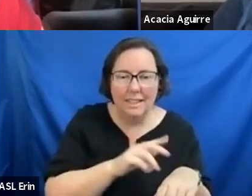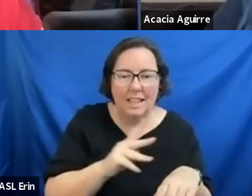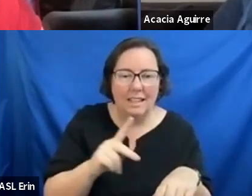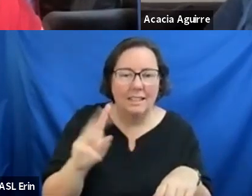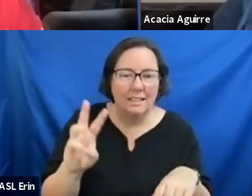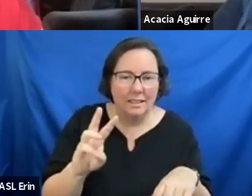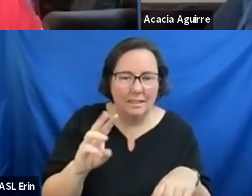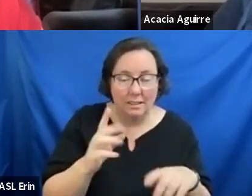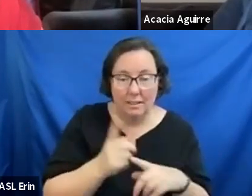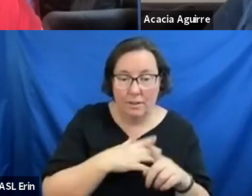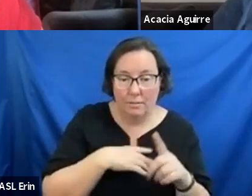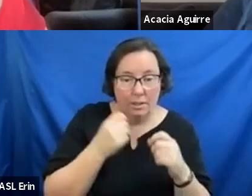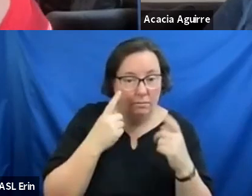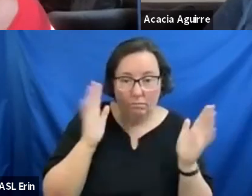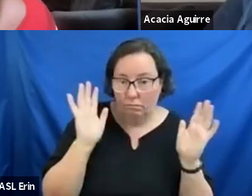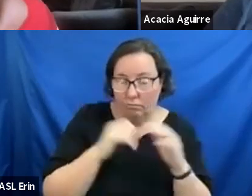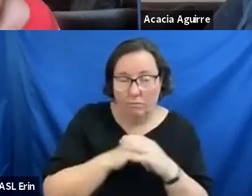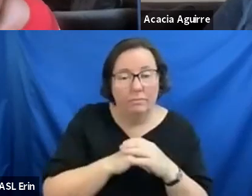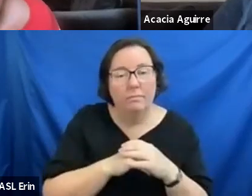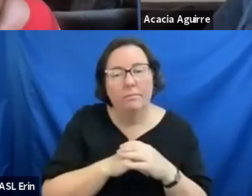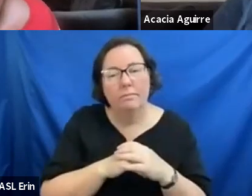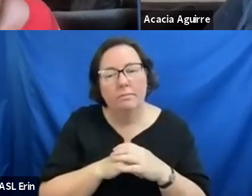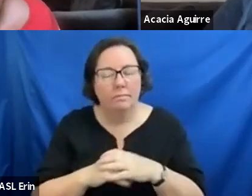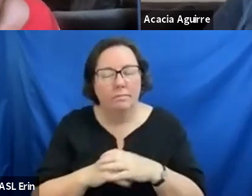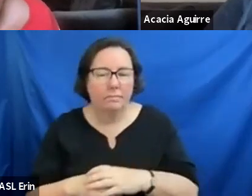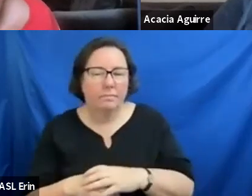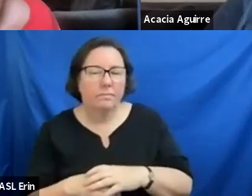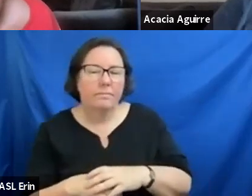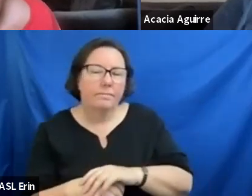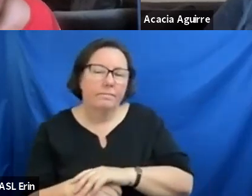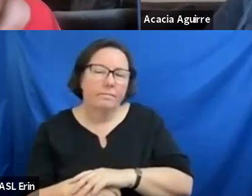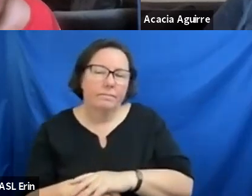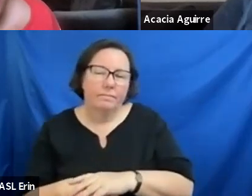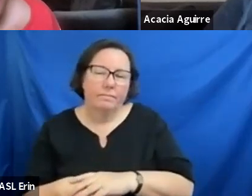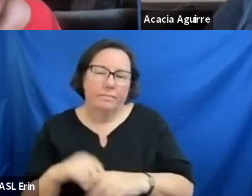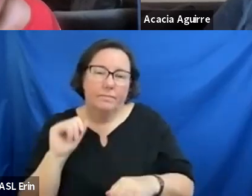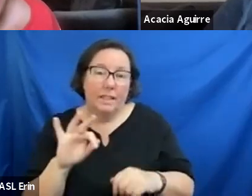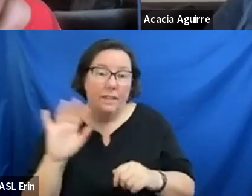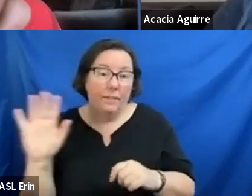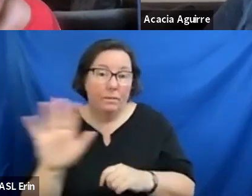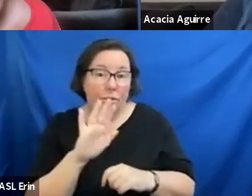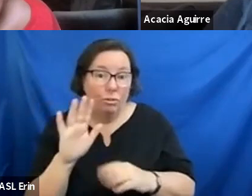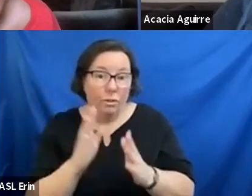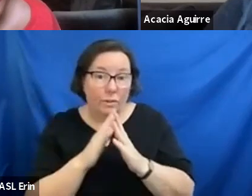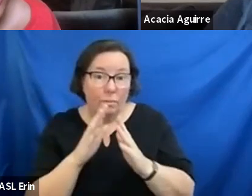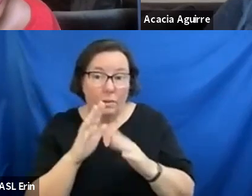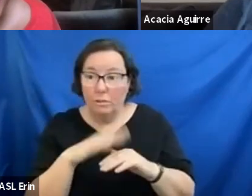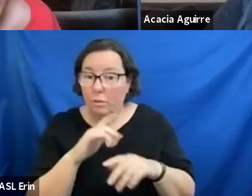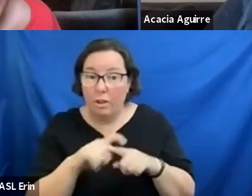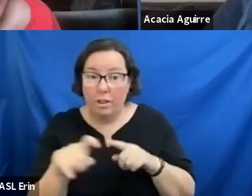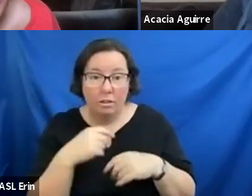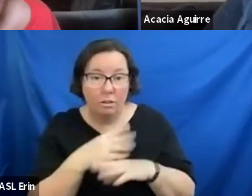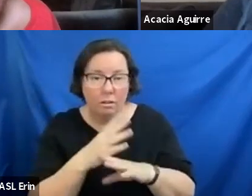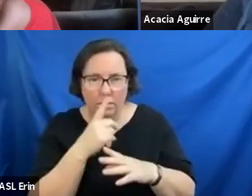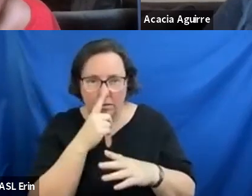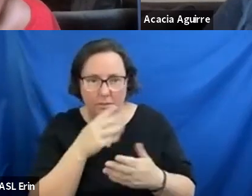understanding of the request that I wrote down. So if this was your request and you're on the line, can you verify